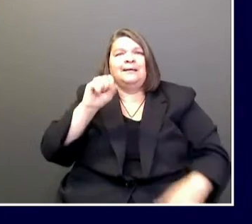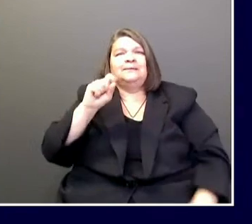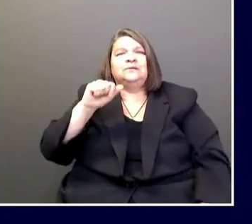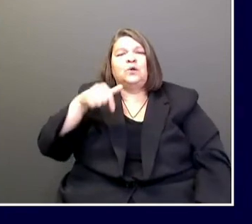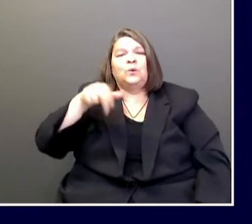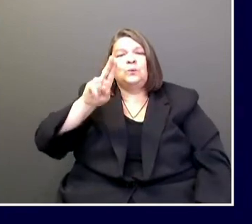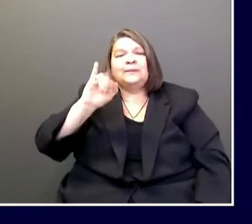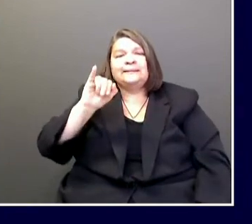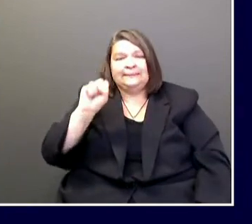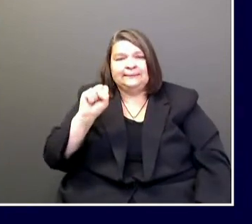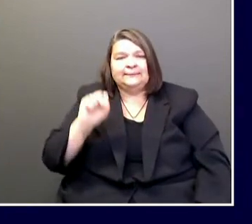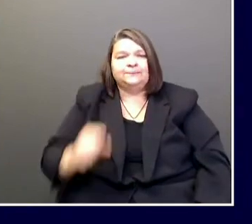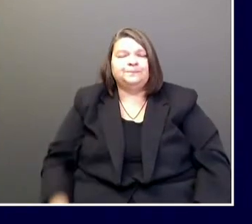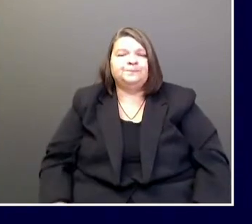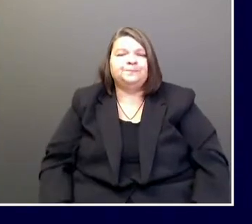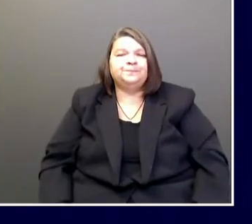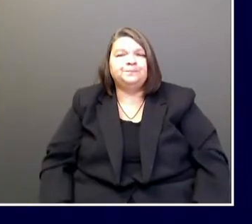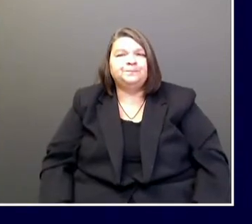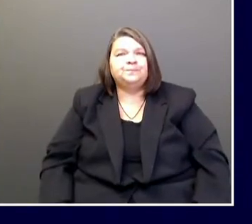to Dustin next.